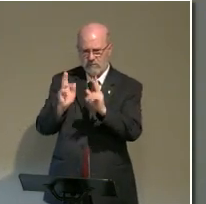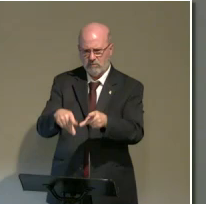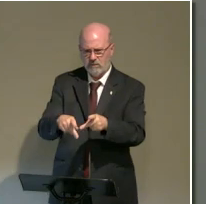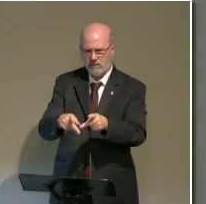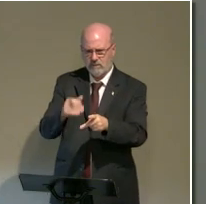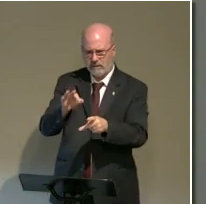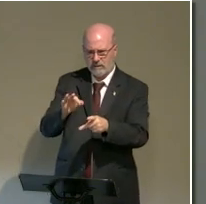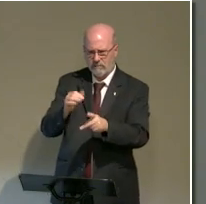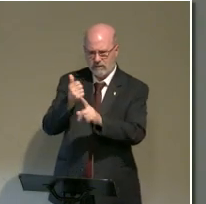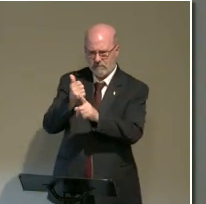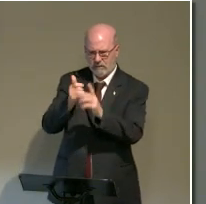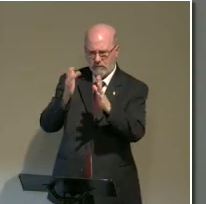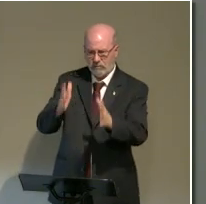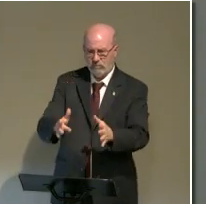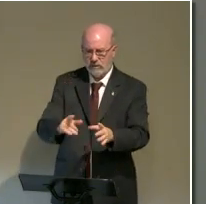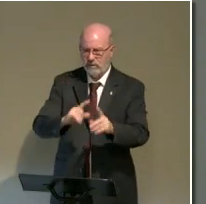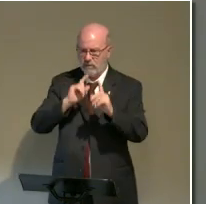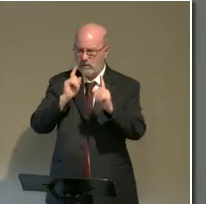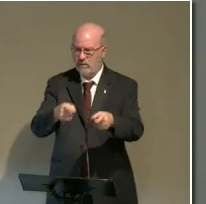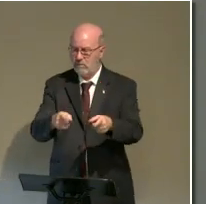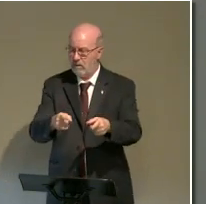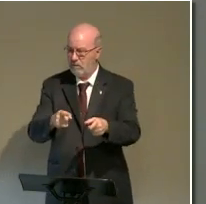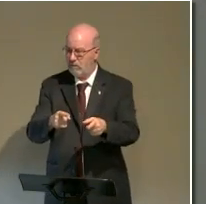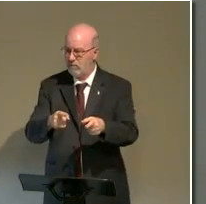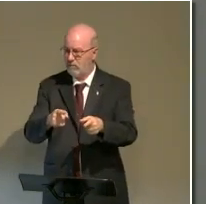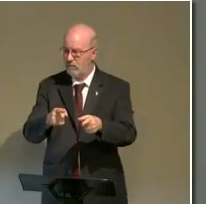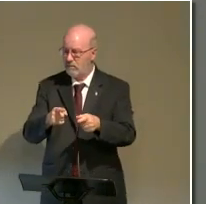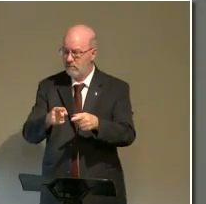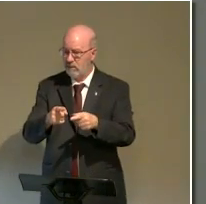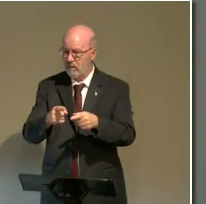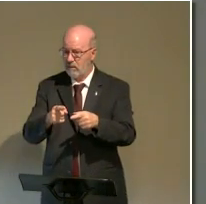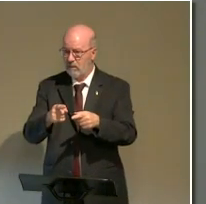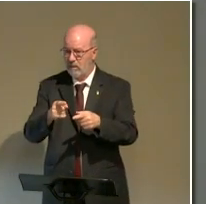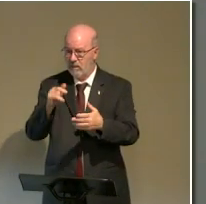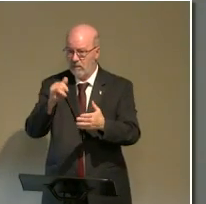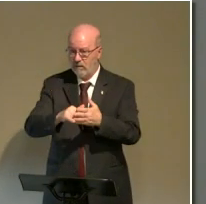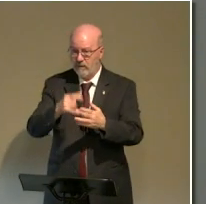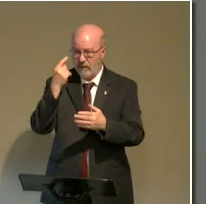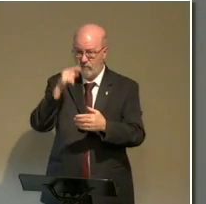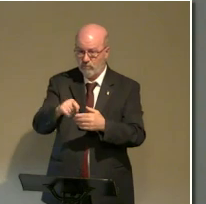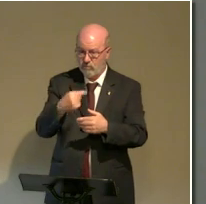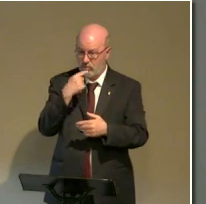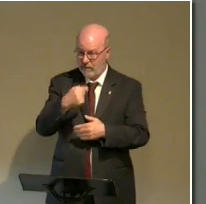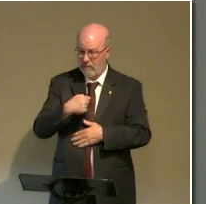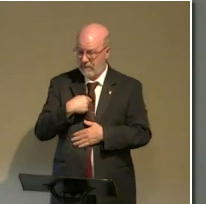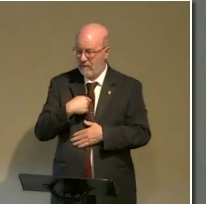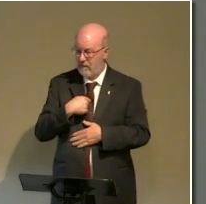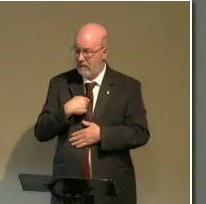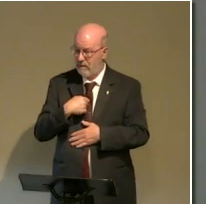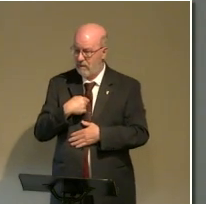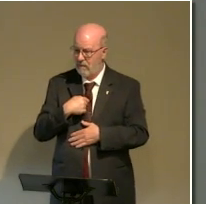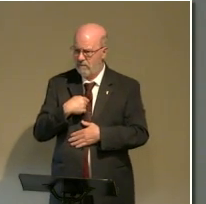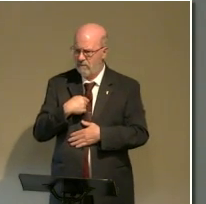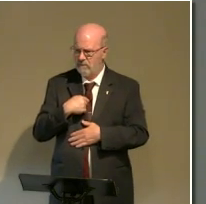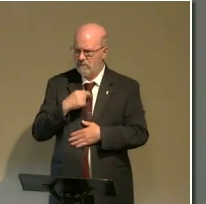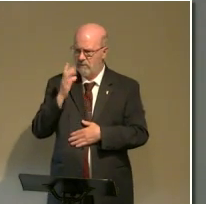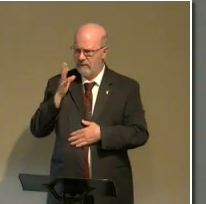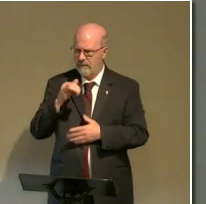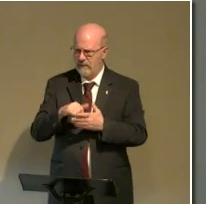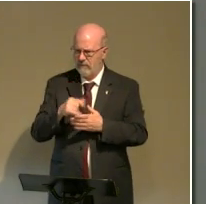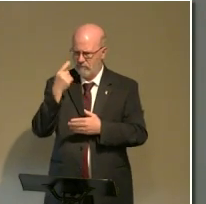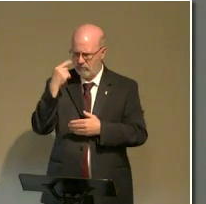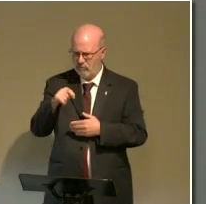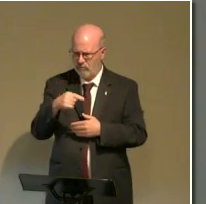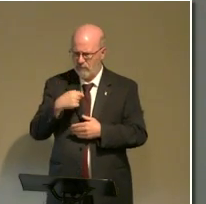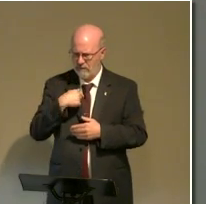if he was a Christian, and his response was as follows: that's for you to tell me. Imagine that. That's for